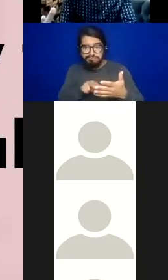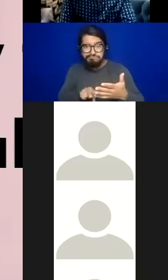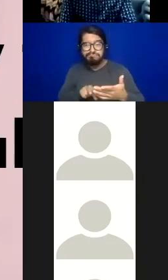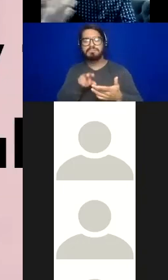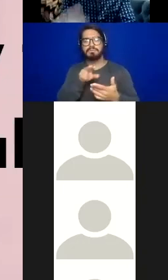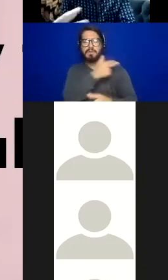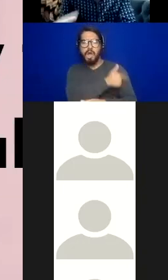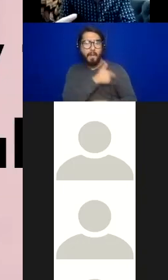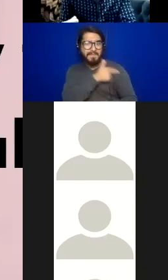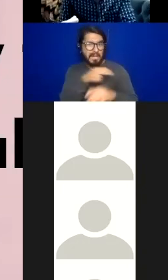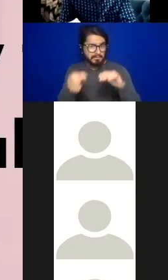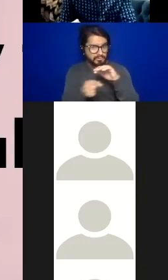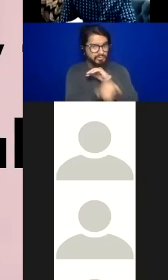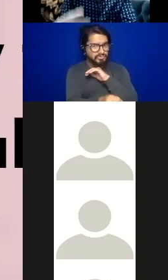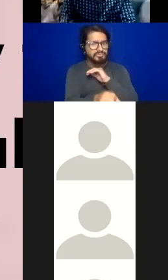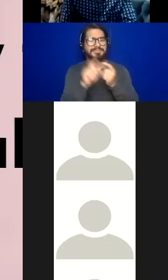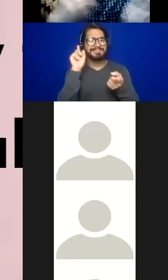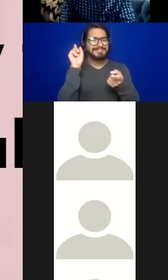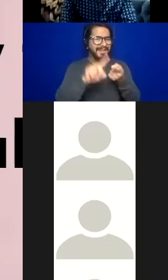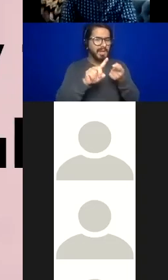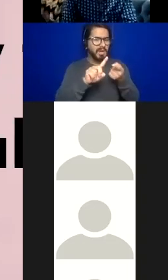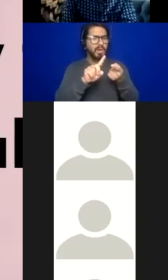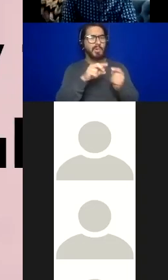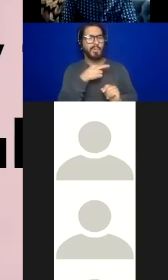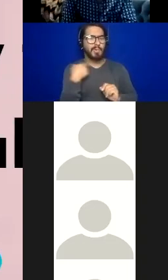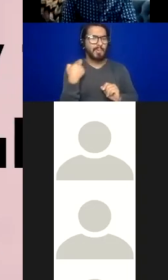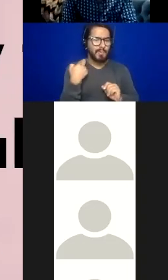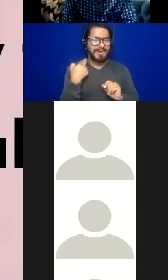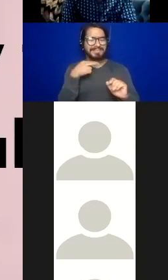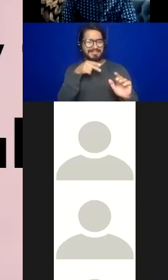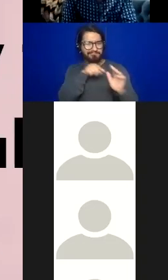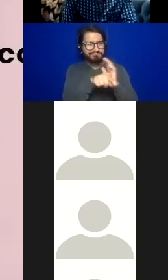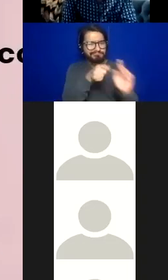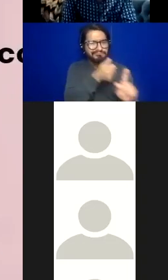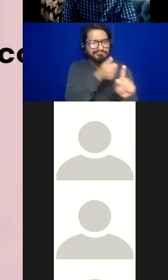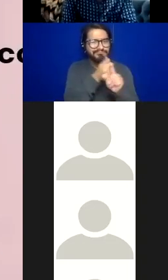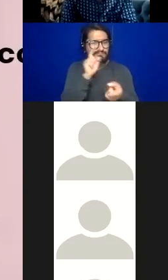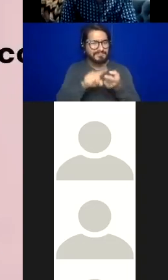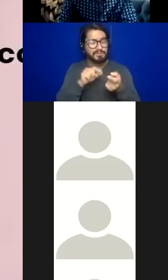hospitalization does not decrease the risk of suicide and in fact may increase it.